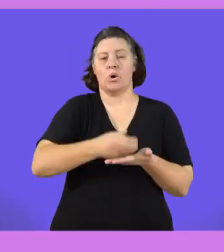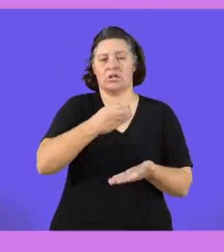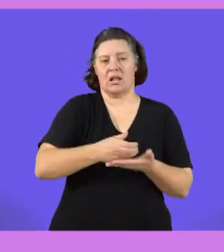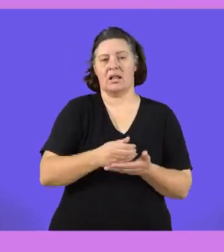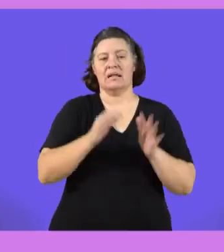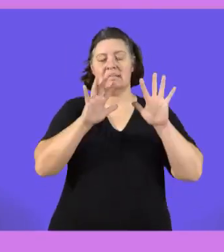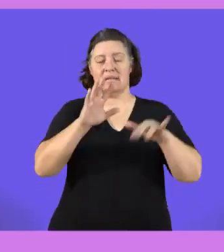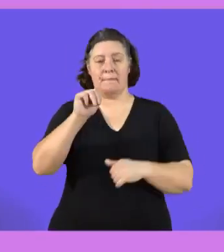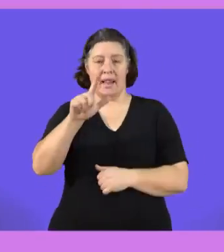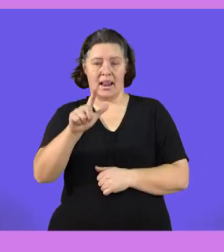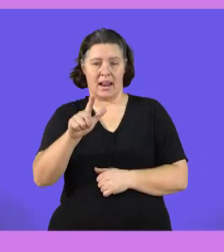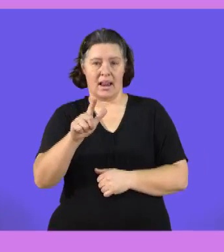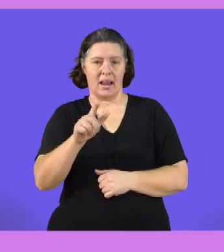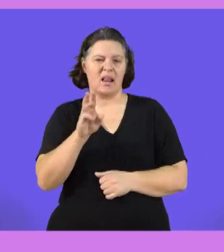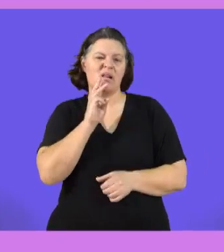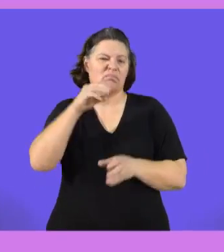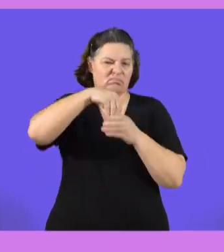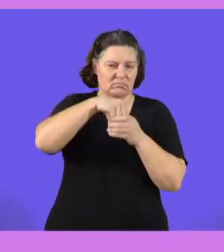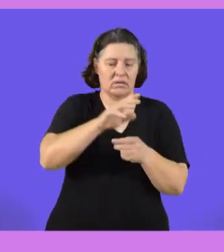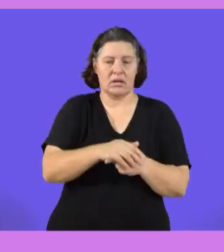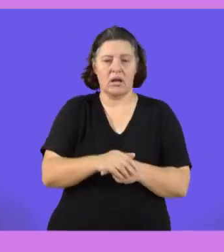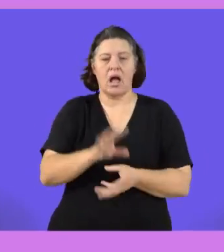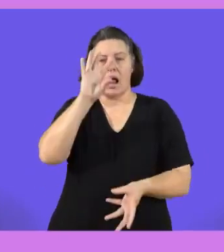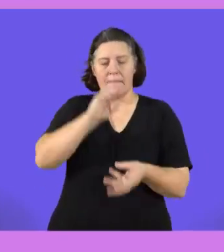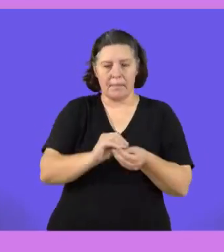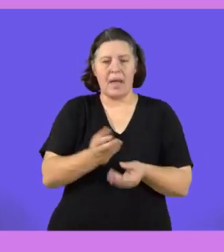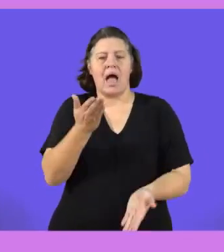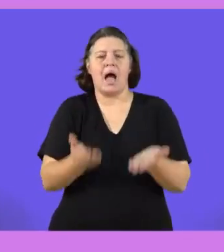10 milliliters of liquid. Calculate the total mass